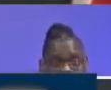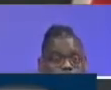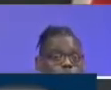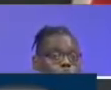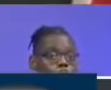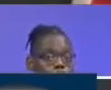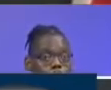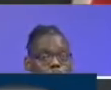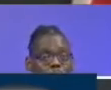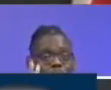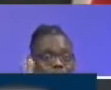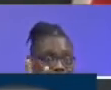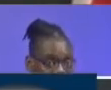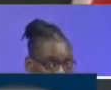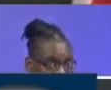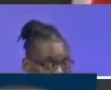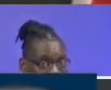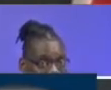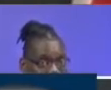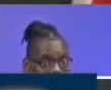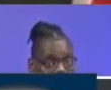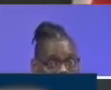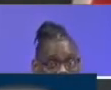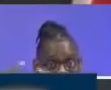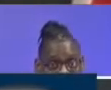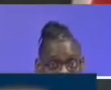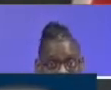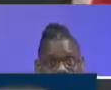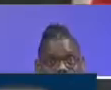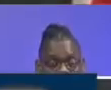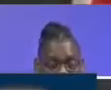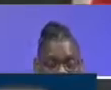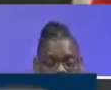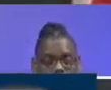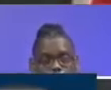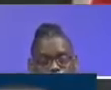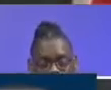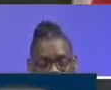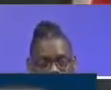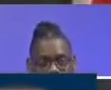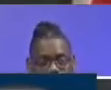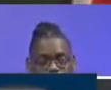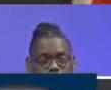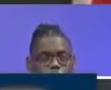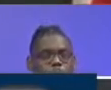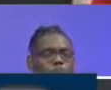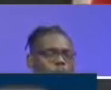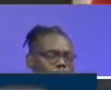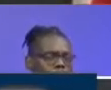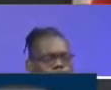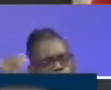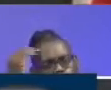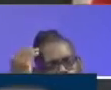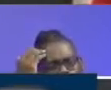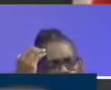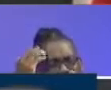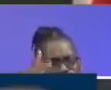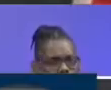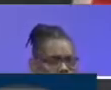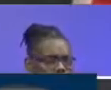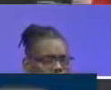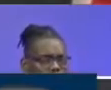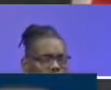time. What a state to be in. And I know that there are people who will tell you that's because the government is